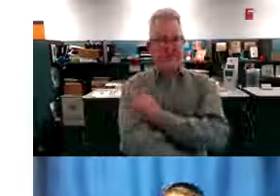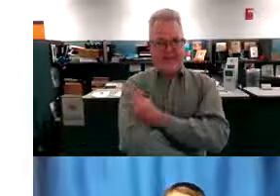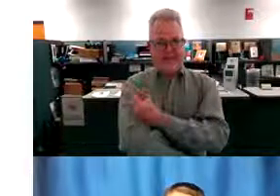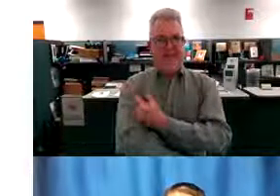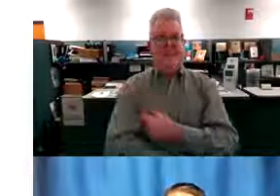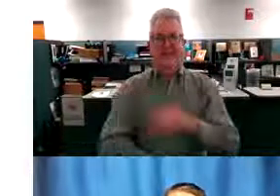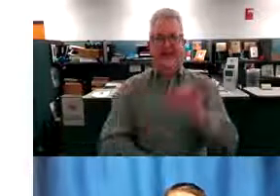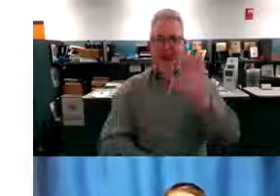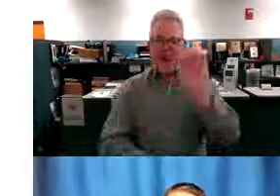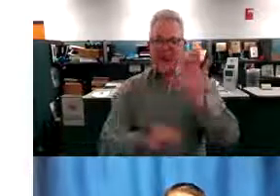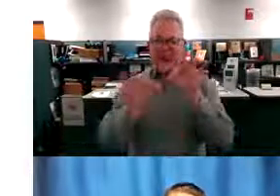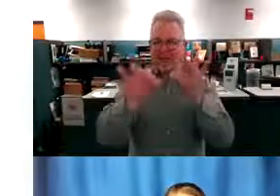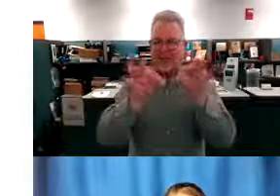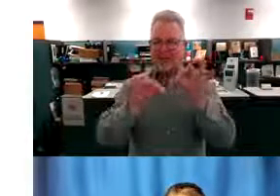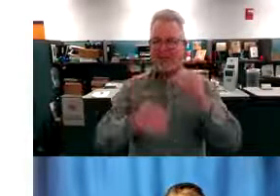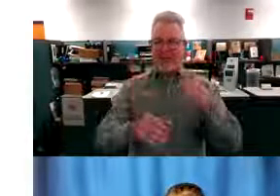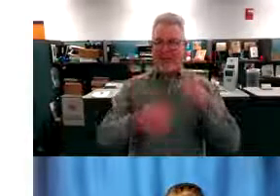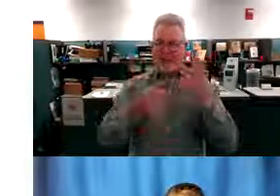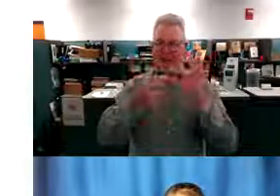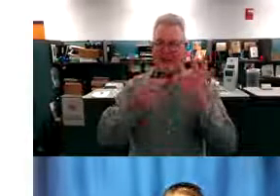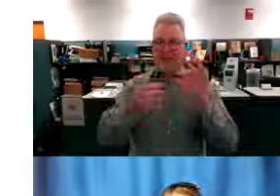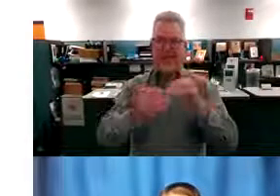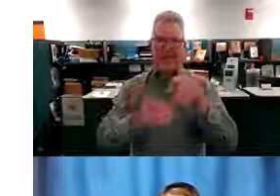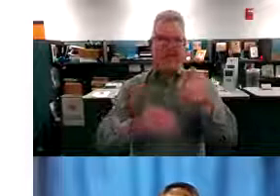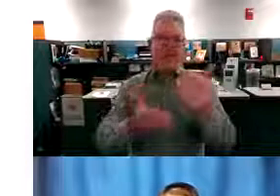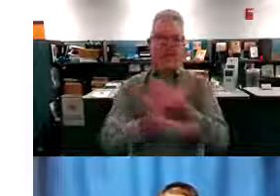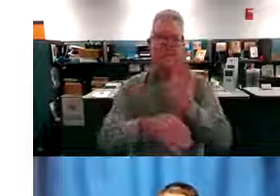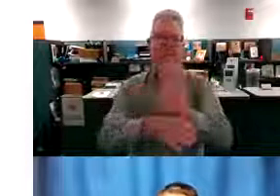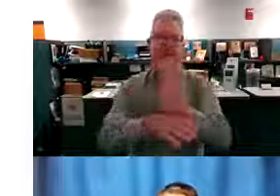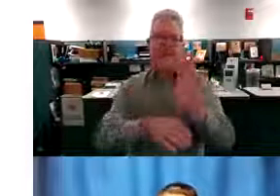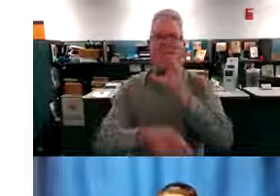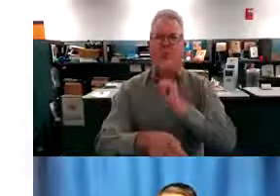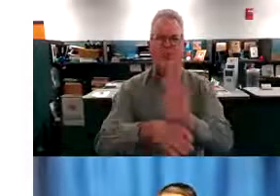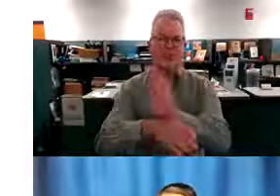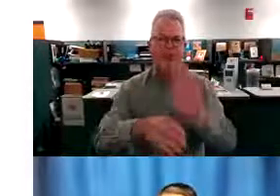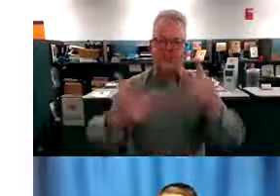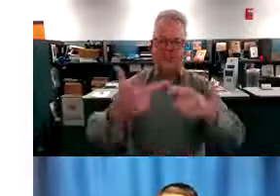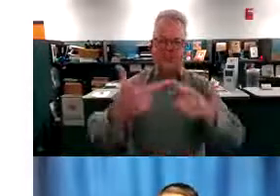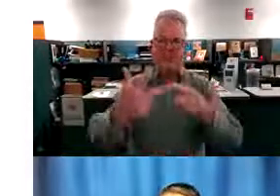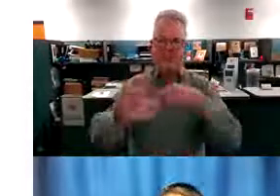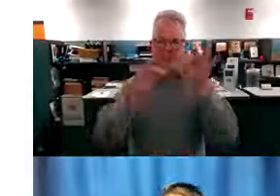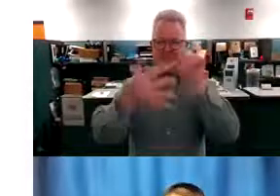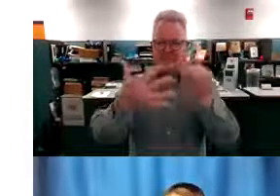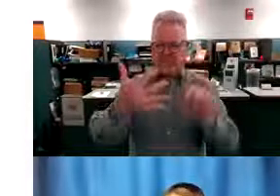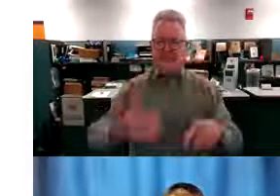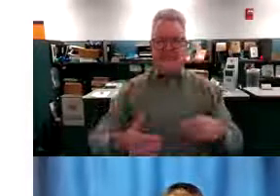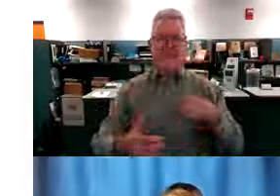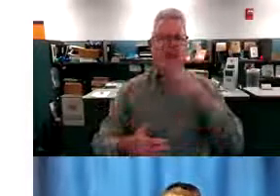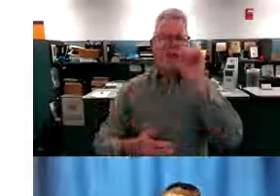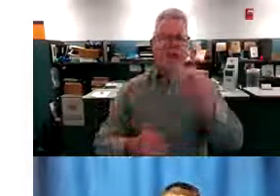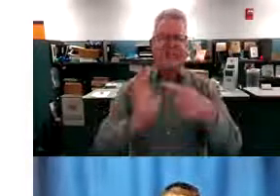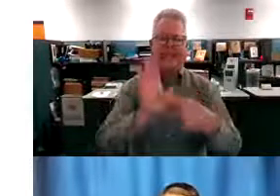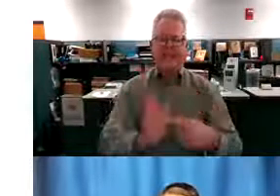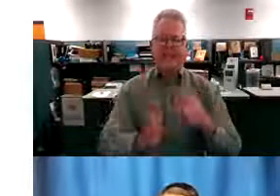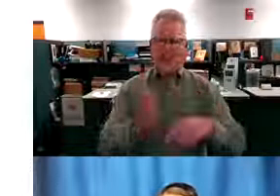this point, with the vaccine, as Ernest has explained, I think there's some new or old business that